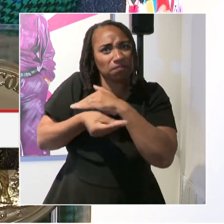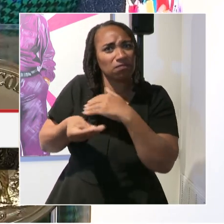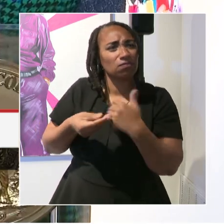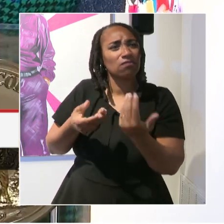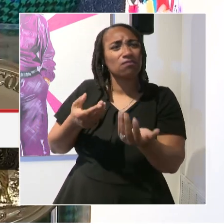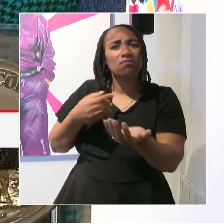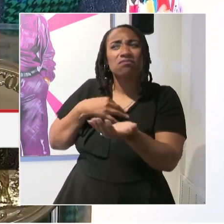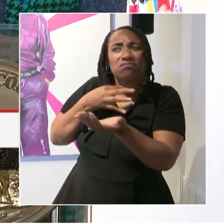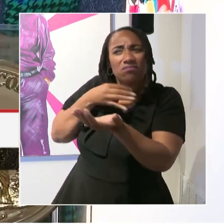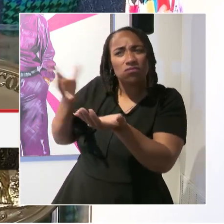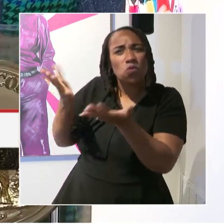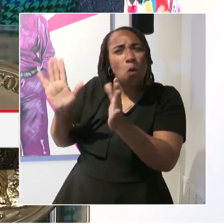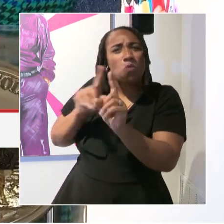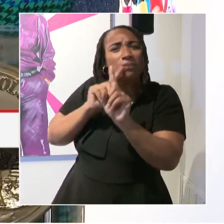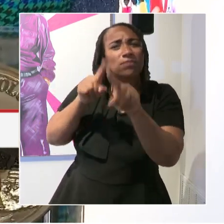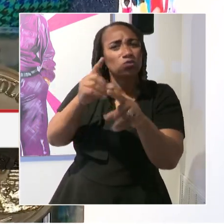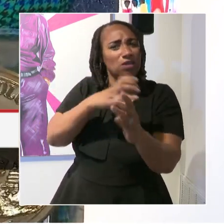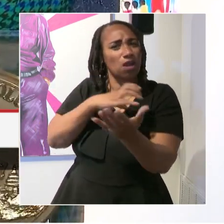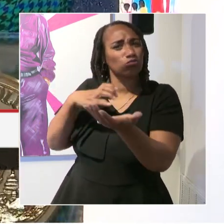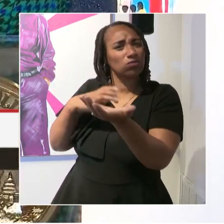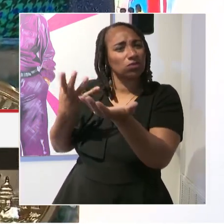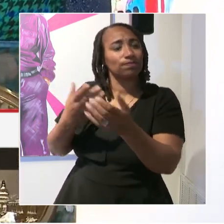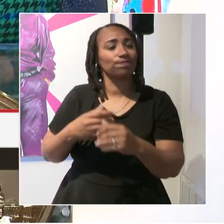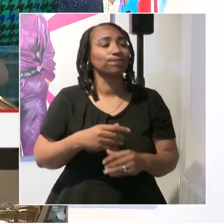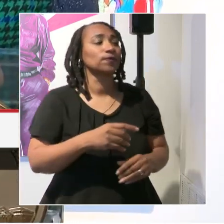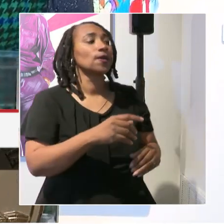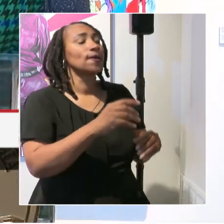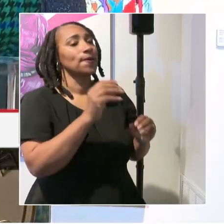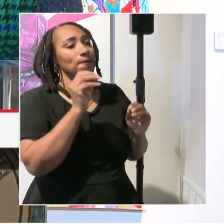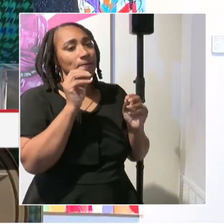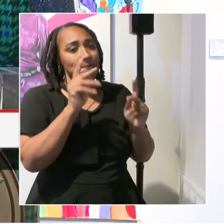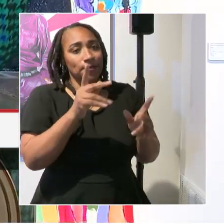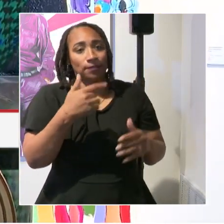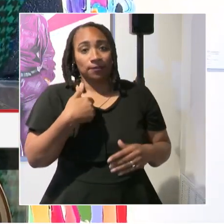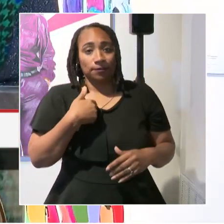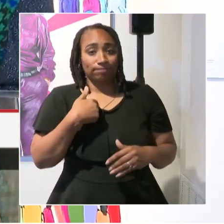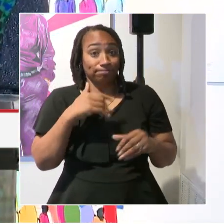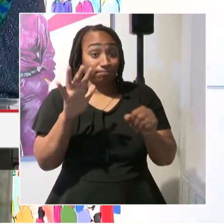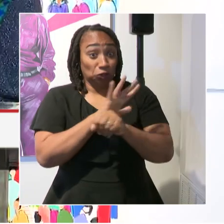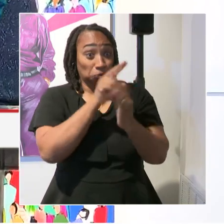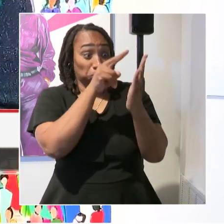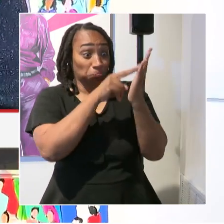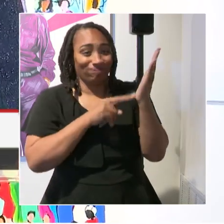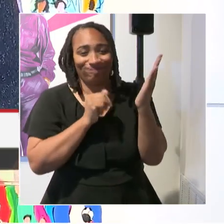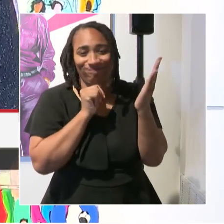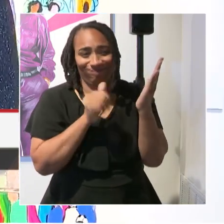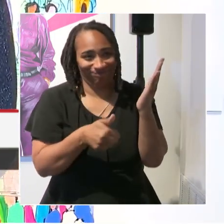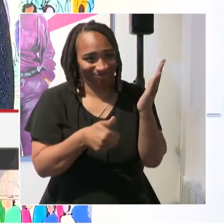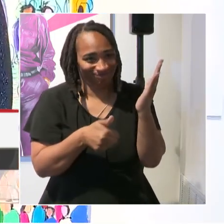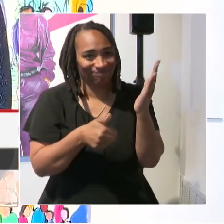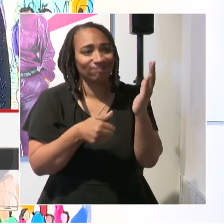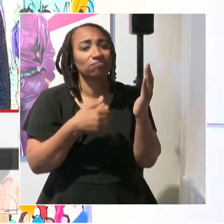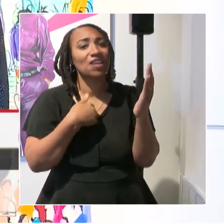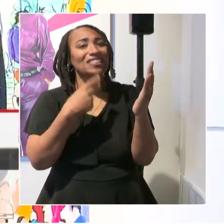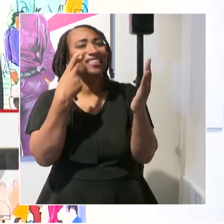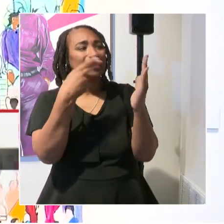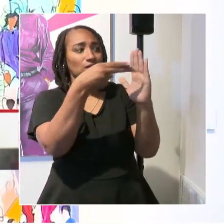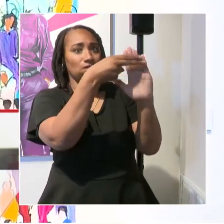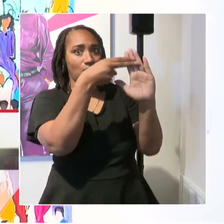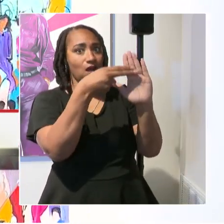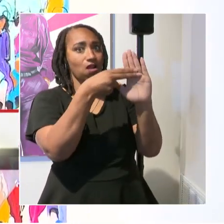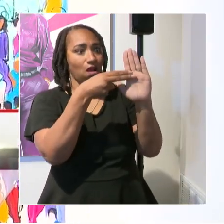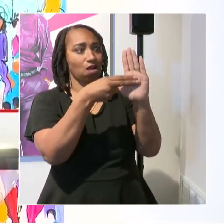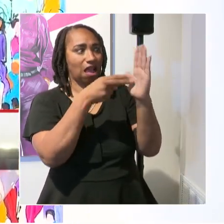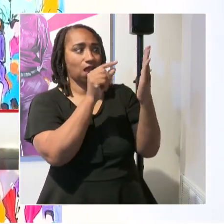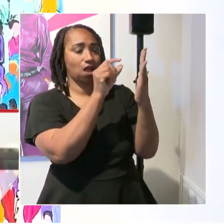forward? Well, this is what I'll say. I haven't completely read the report. I've obviously seen the headlines. And what I can say